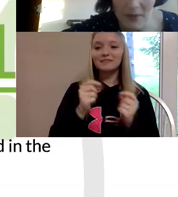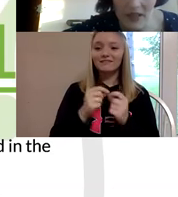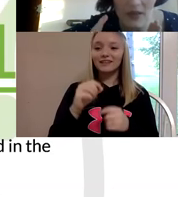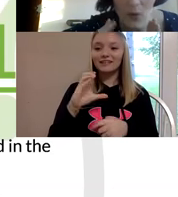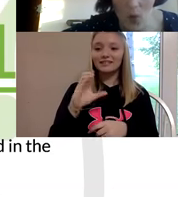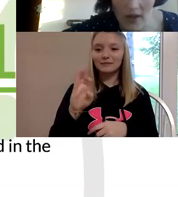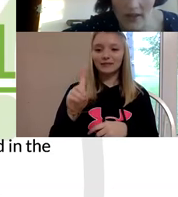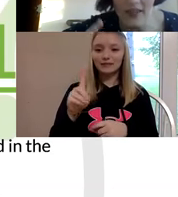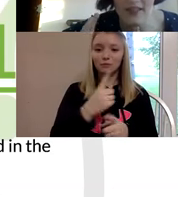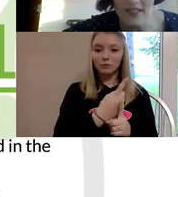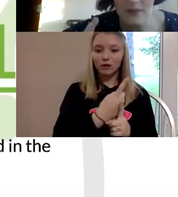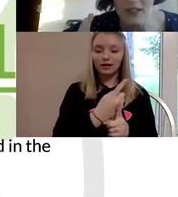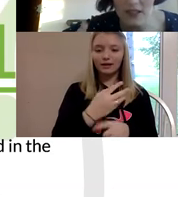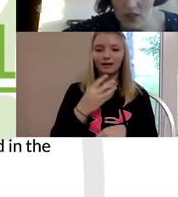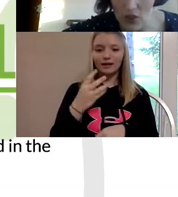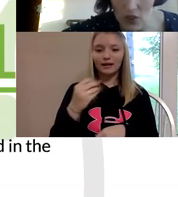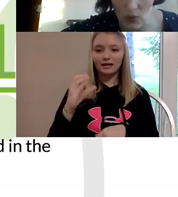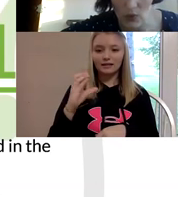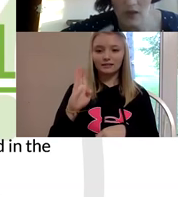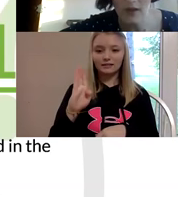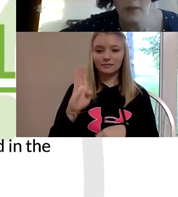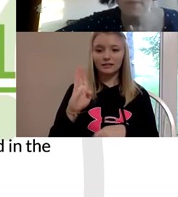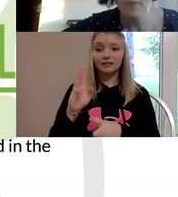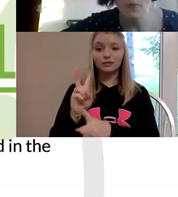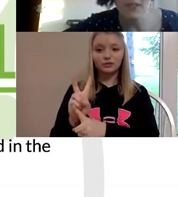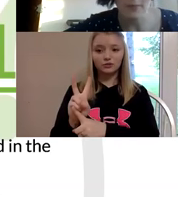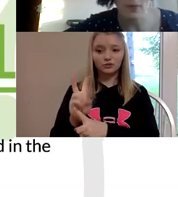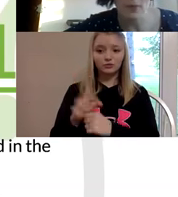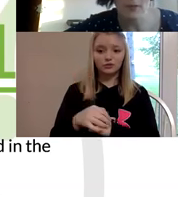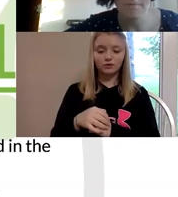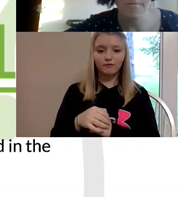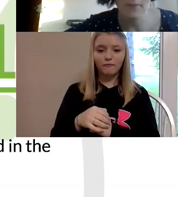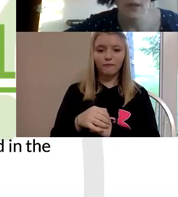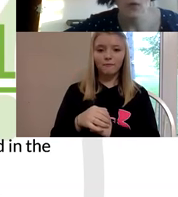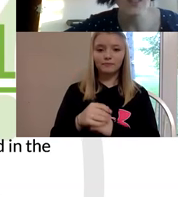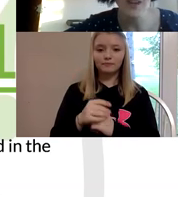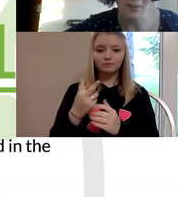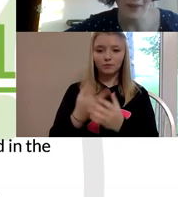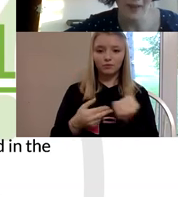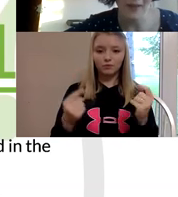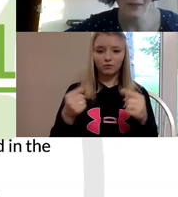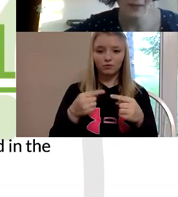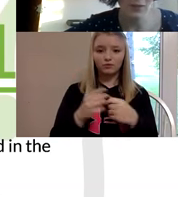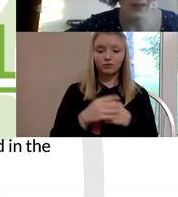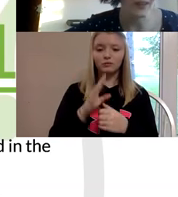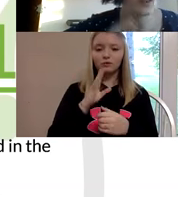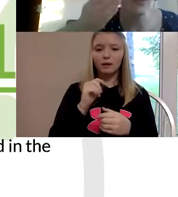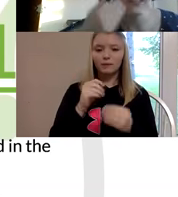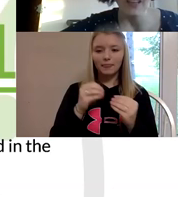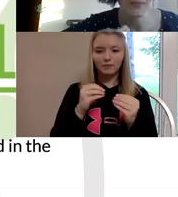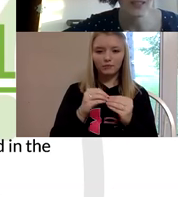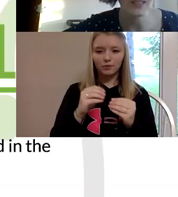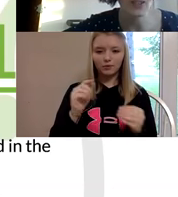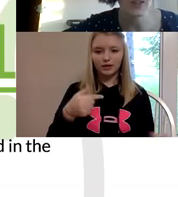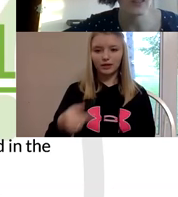the CB1 and the CB2 receptors. We'll talk about that in a little bit, and